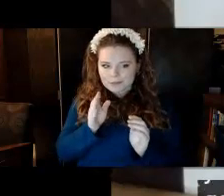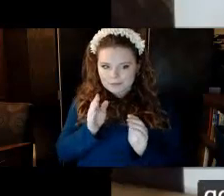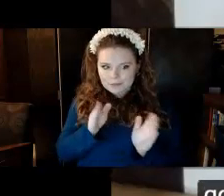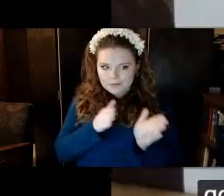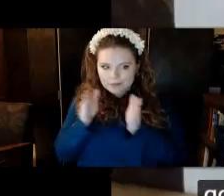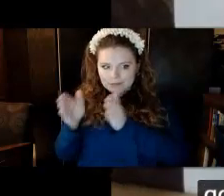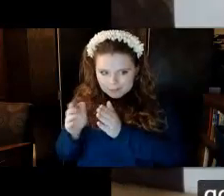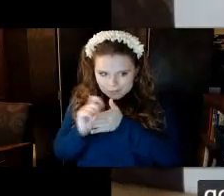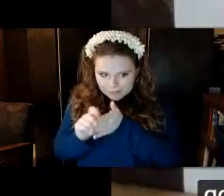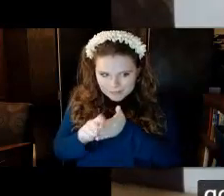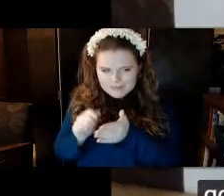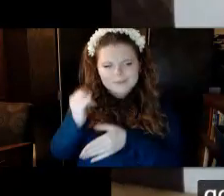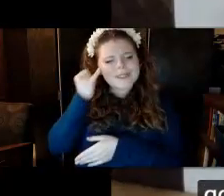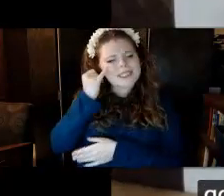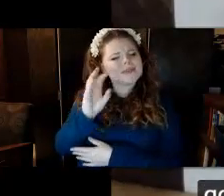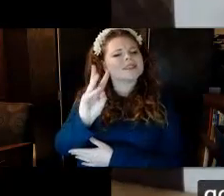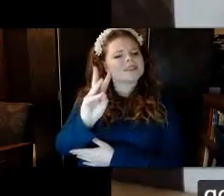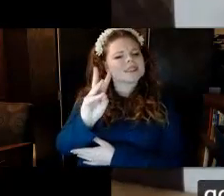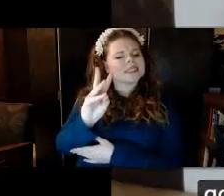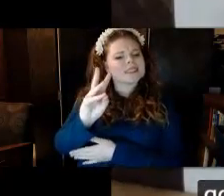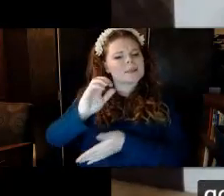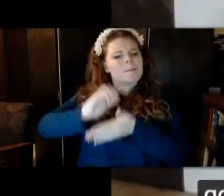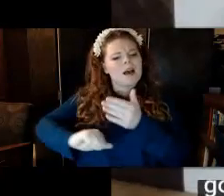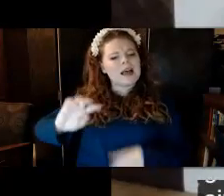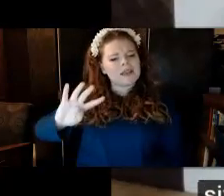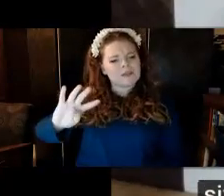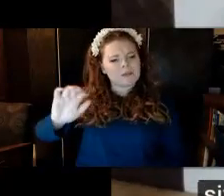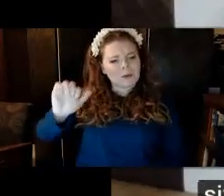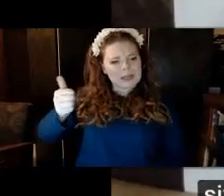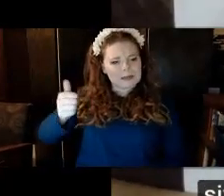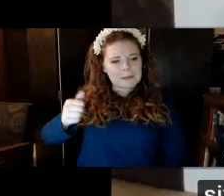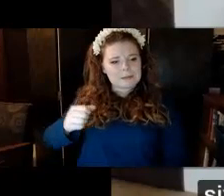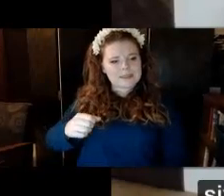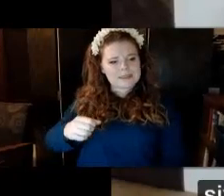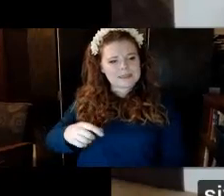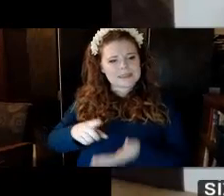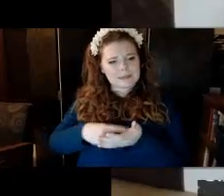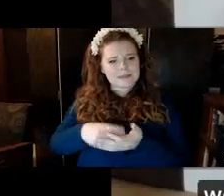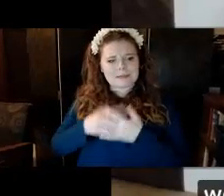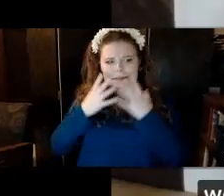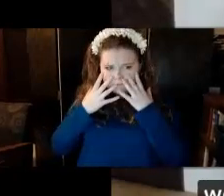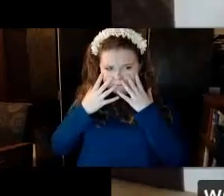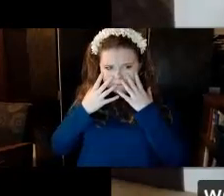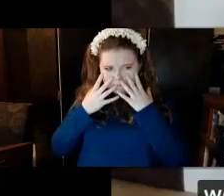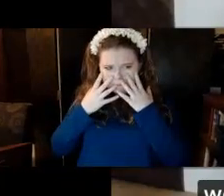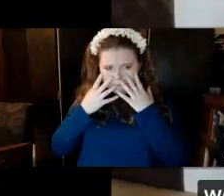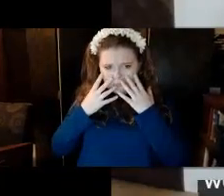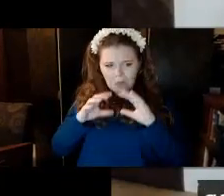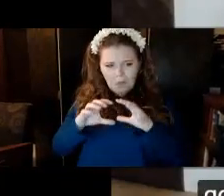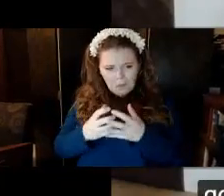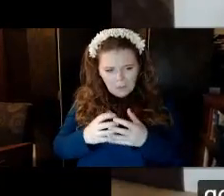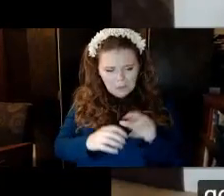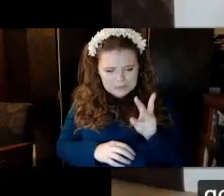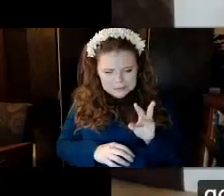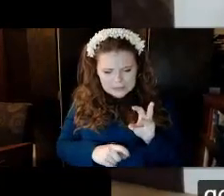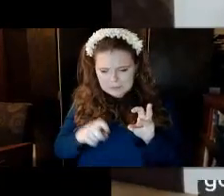I had 6 minus 4/10, and sometimes when we look at that, we think, yikes, oh my goodness, it's the whole number 6. I'm supposed